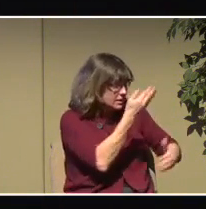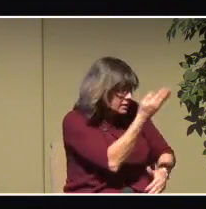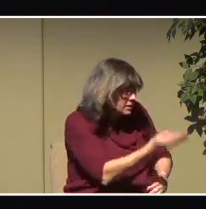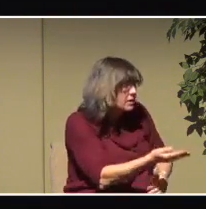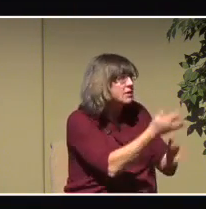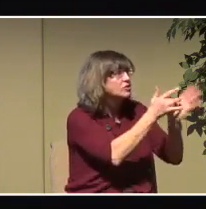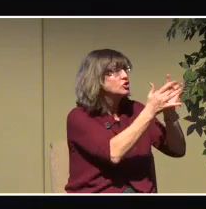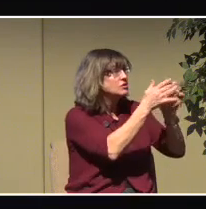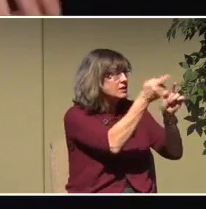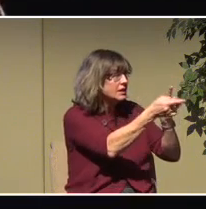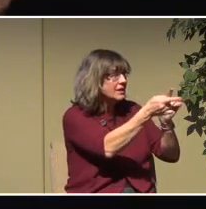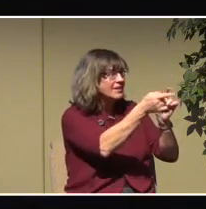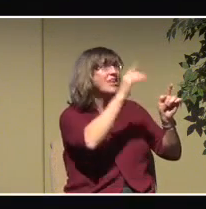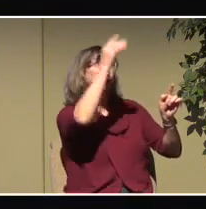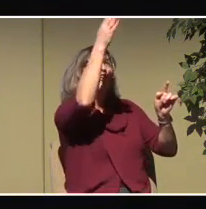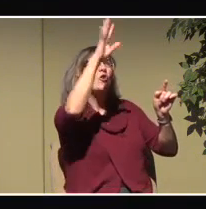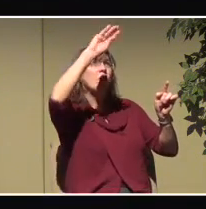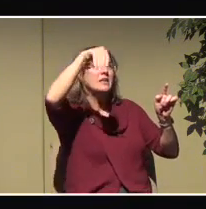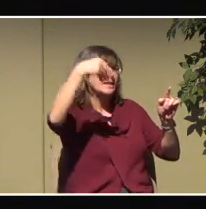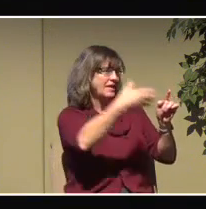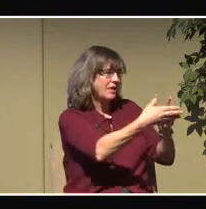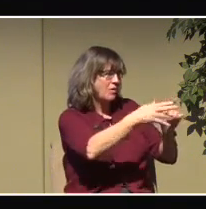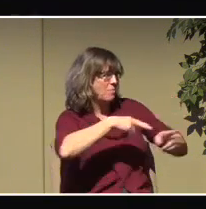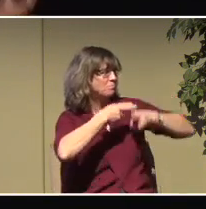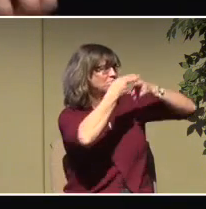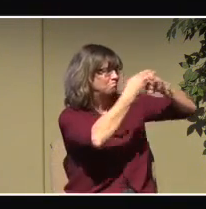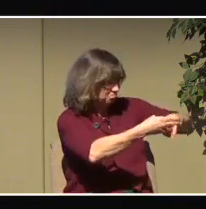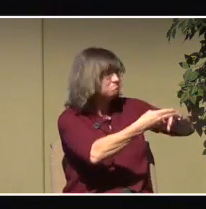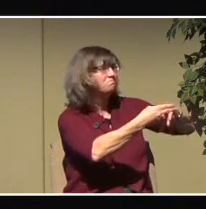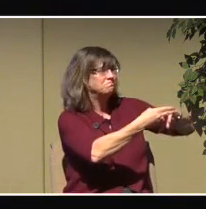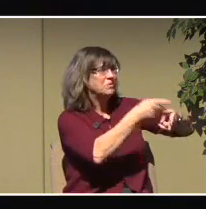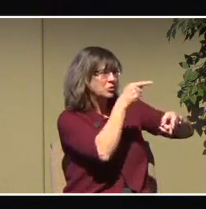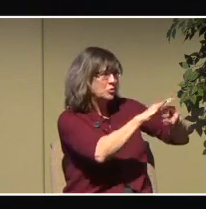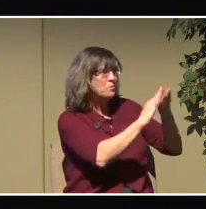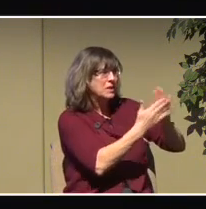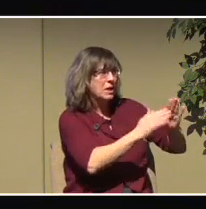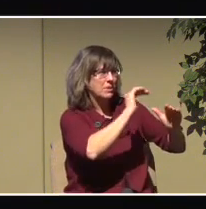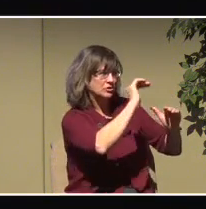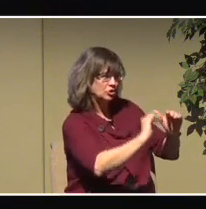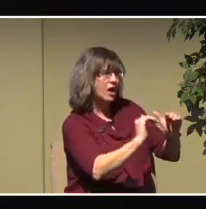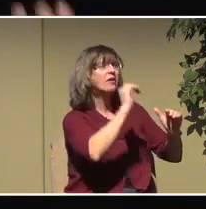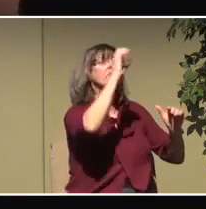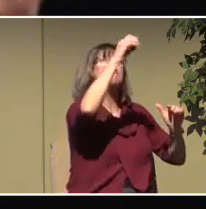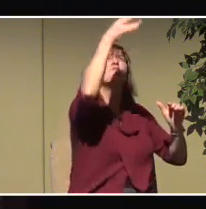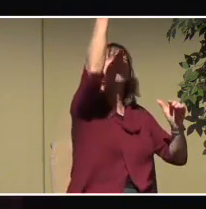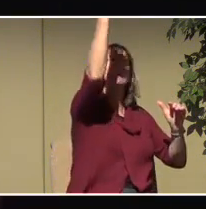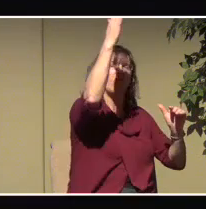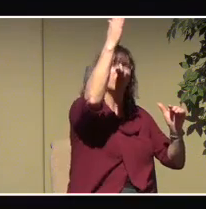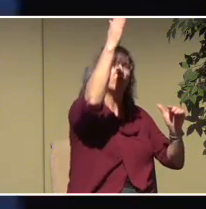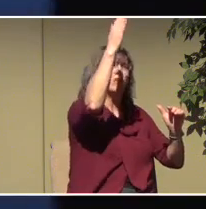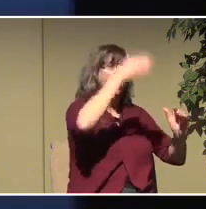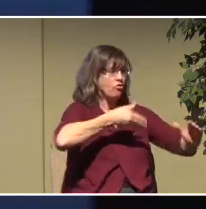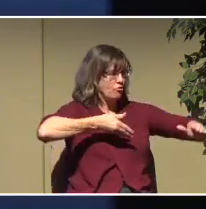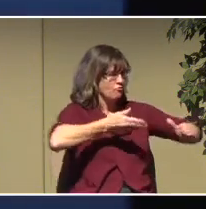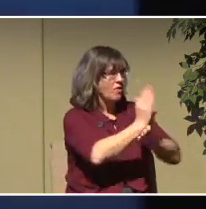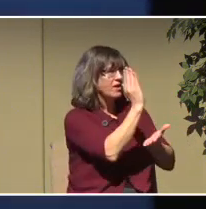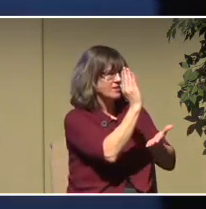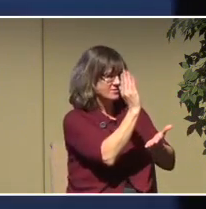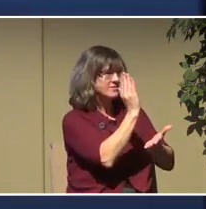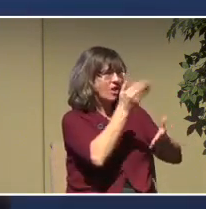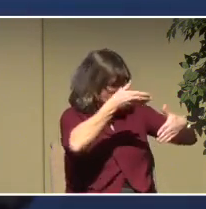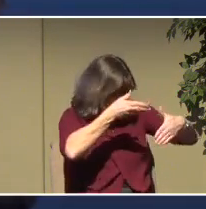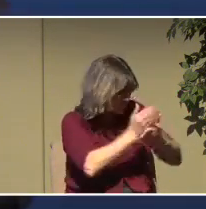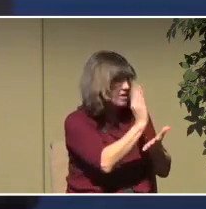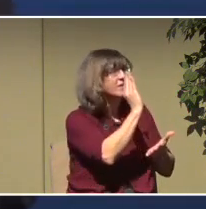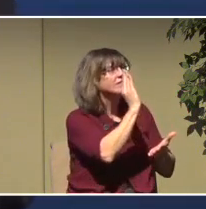right to be children of God. The right to say